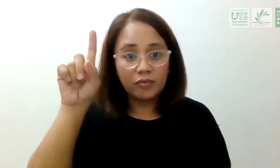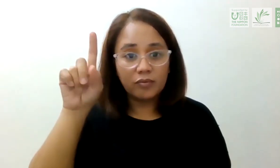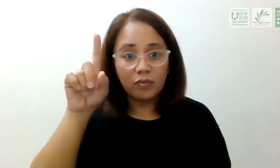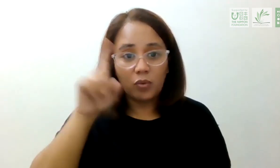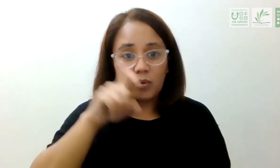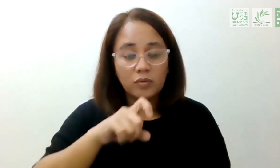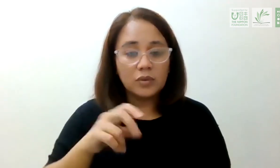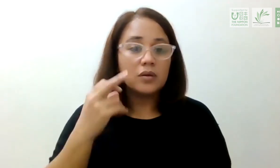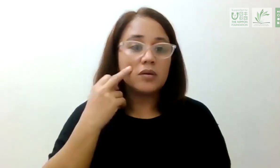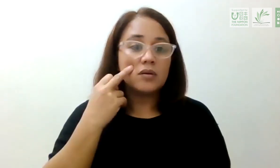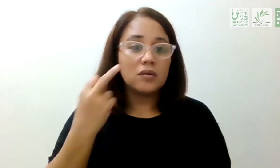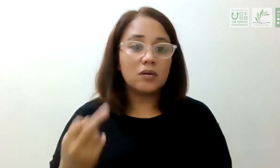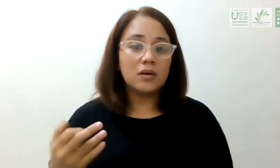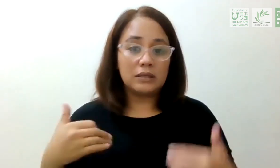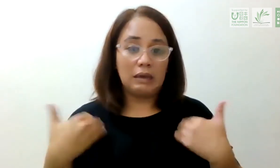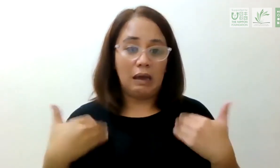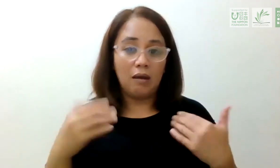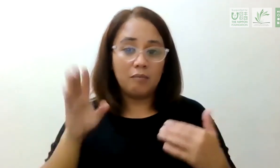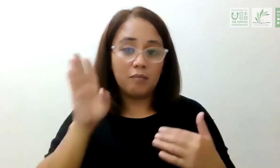younger brother,